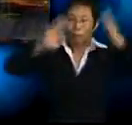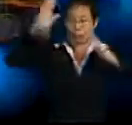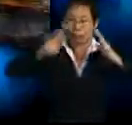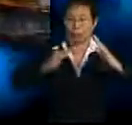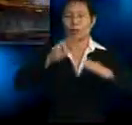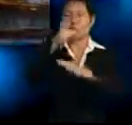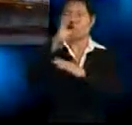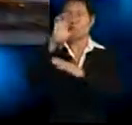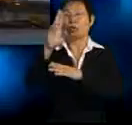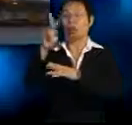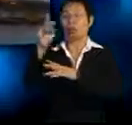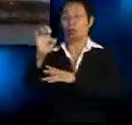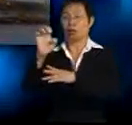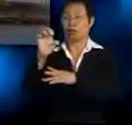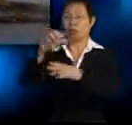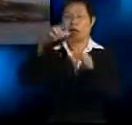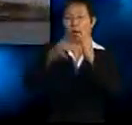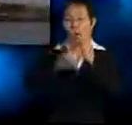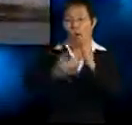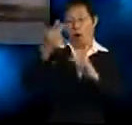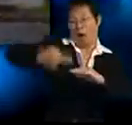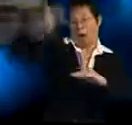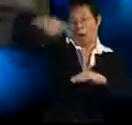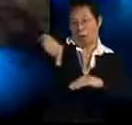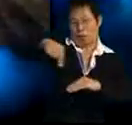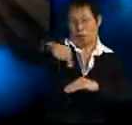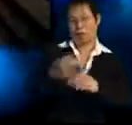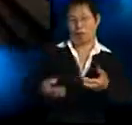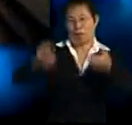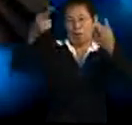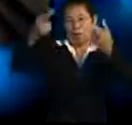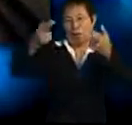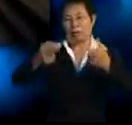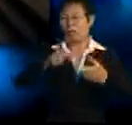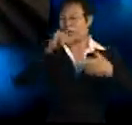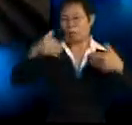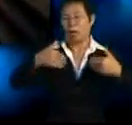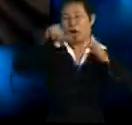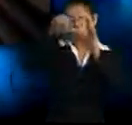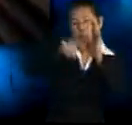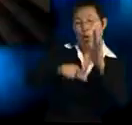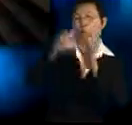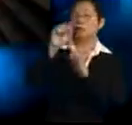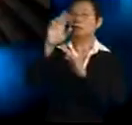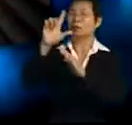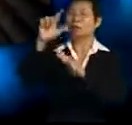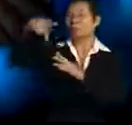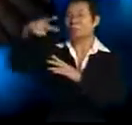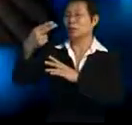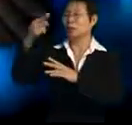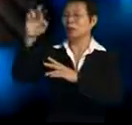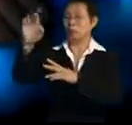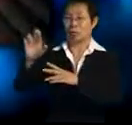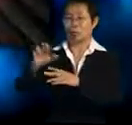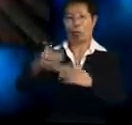Malaysia's crude oil is of high quality, light and low in sulfur content. Thus, it is